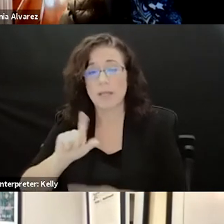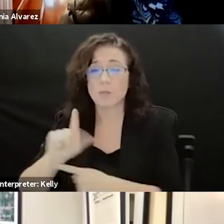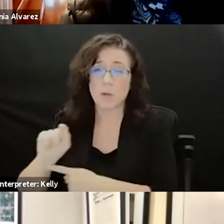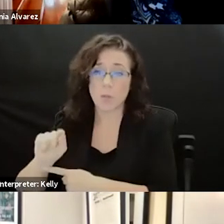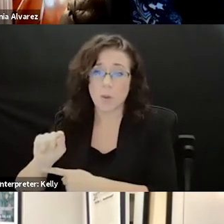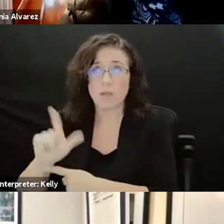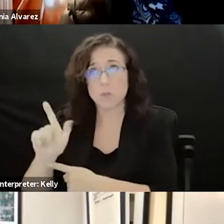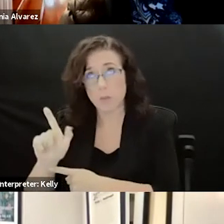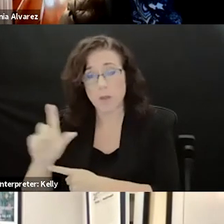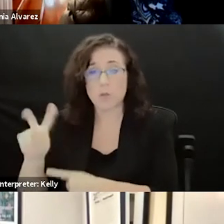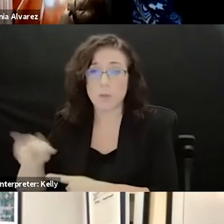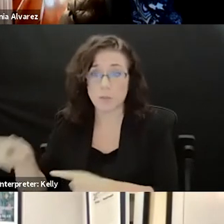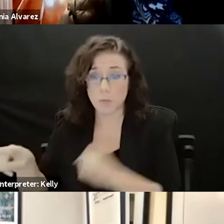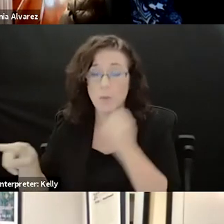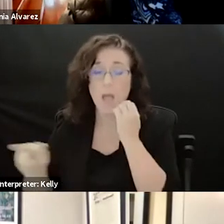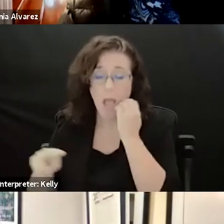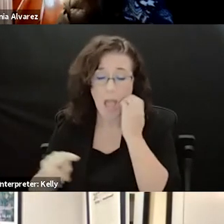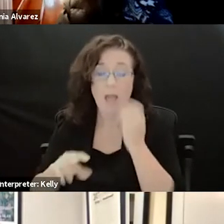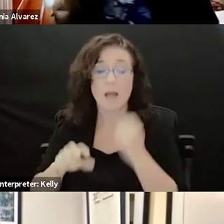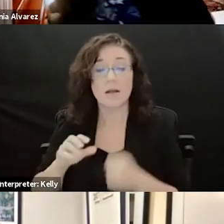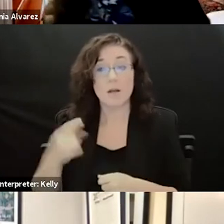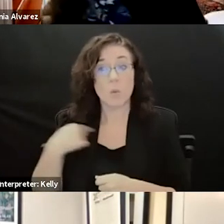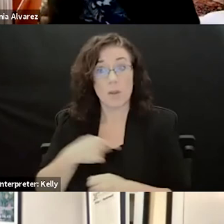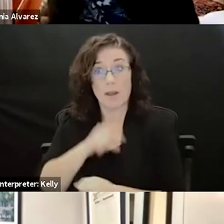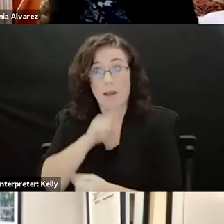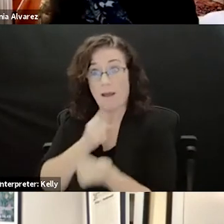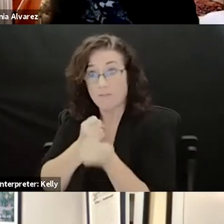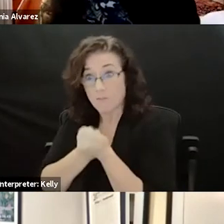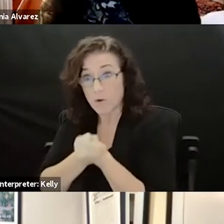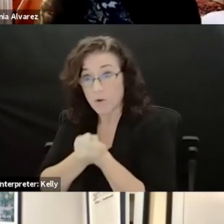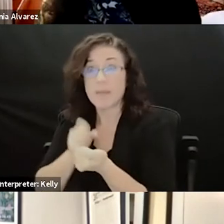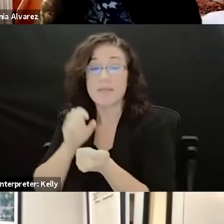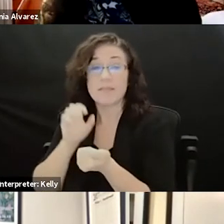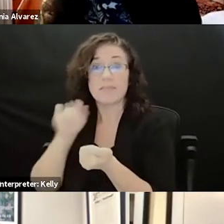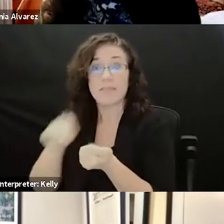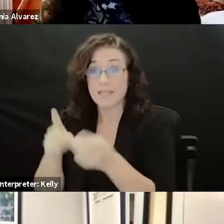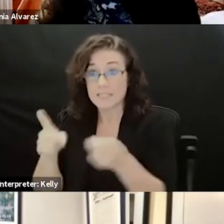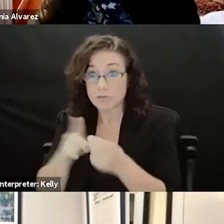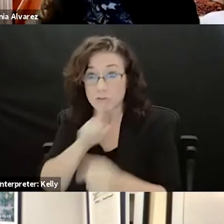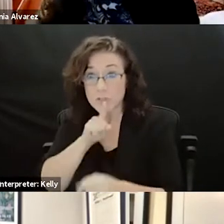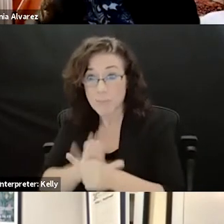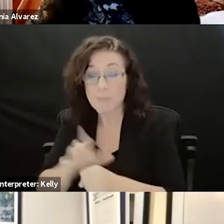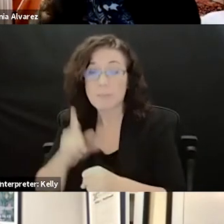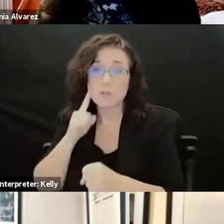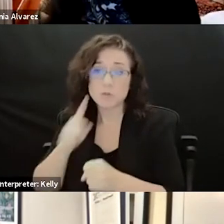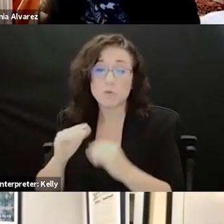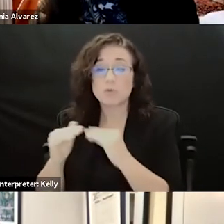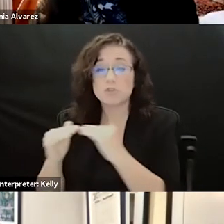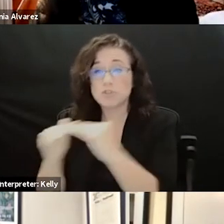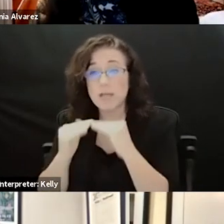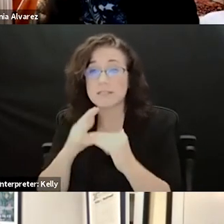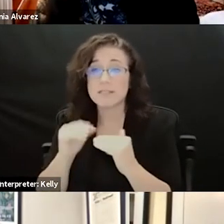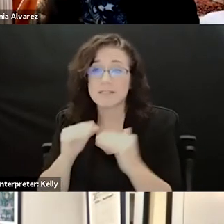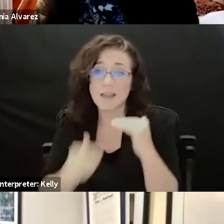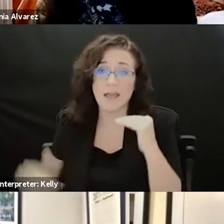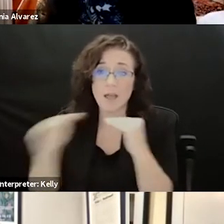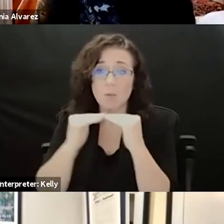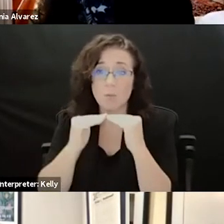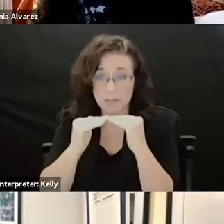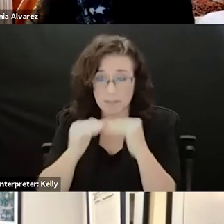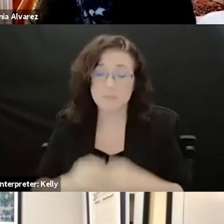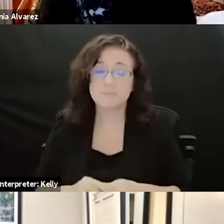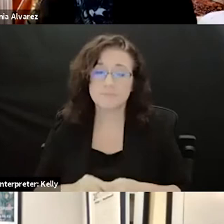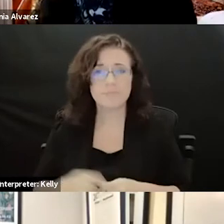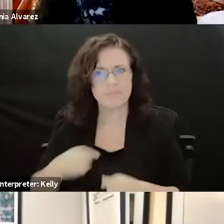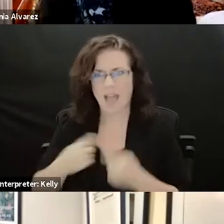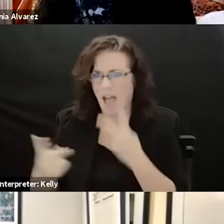is adopting which affirms the district's uh commitment to justice and equity um as an organizer in our community i have seen firsthand